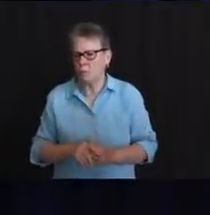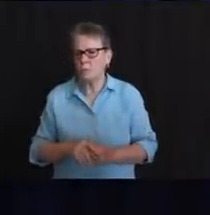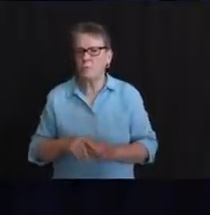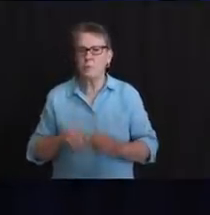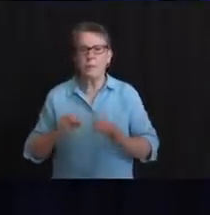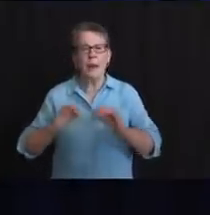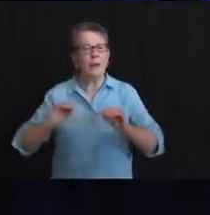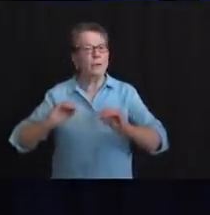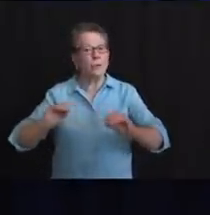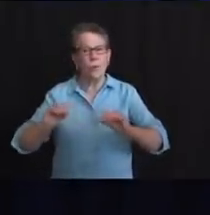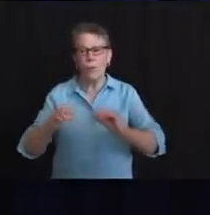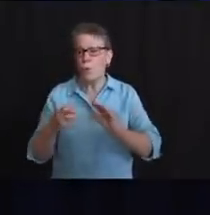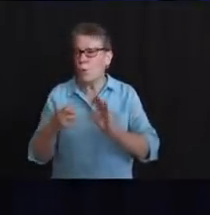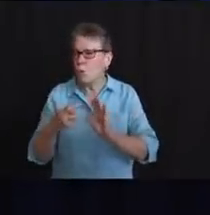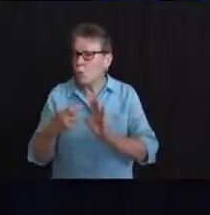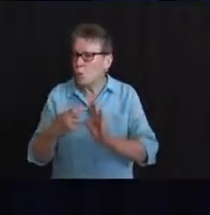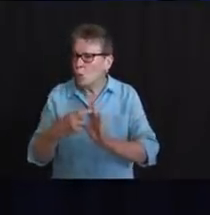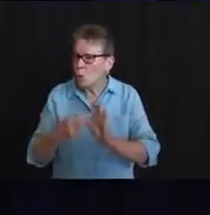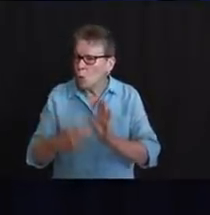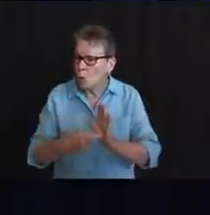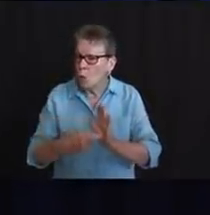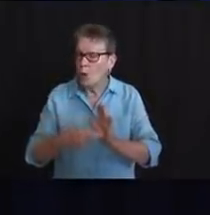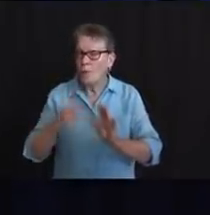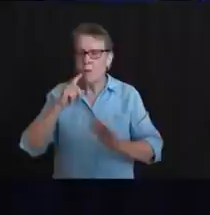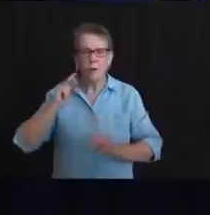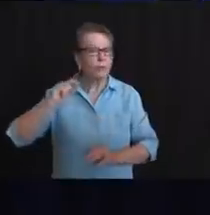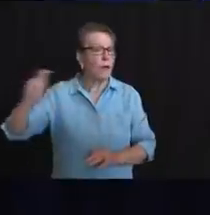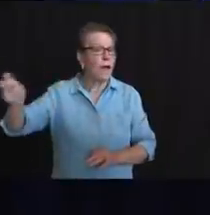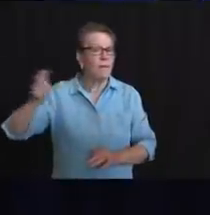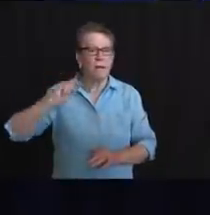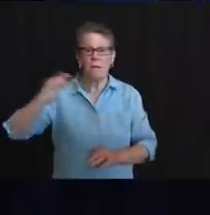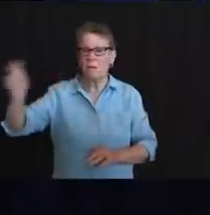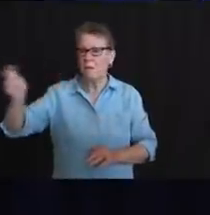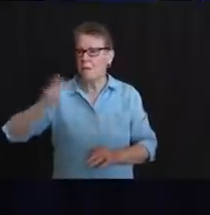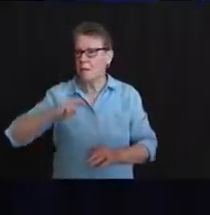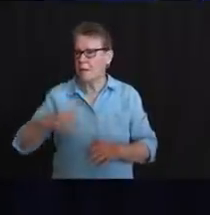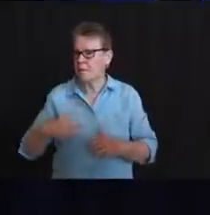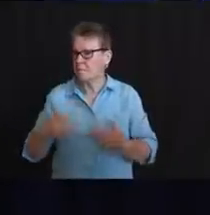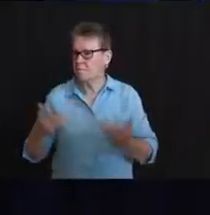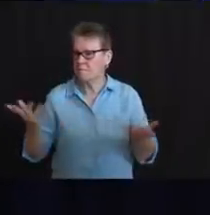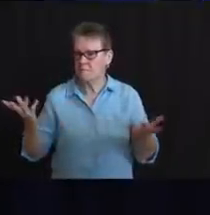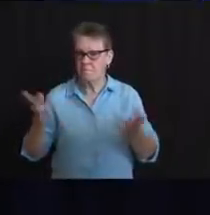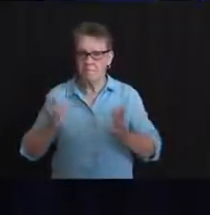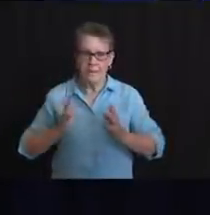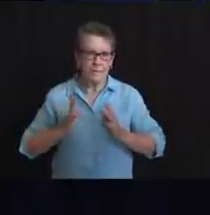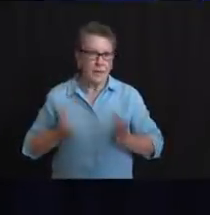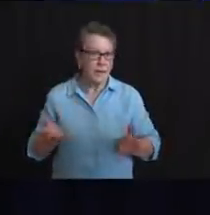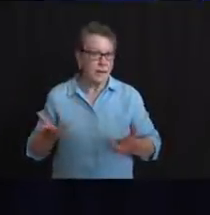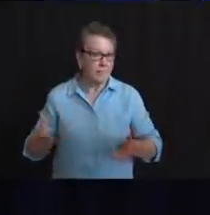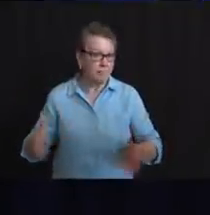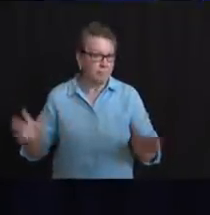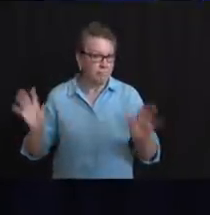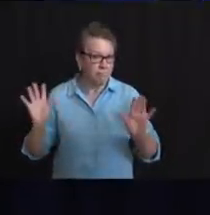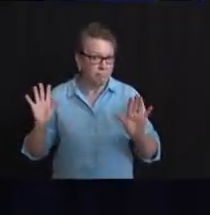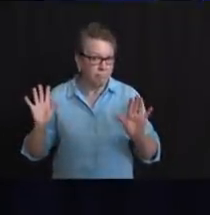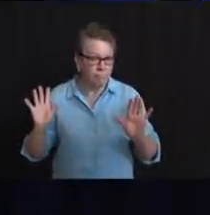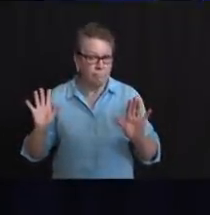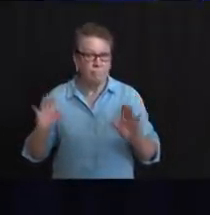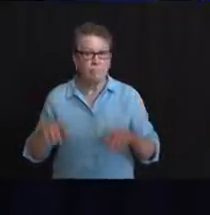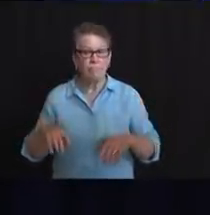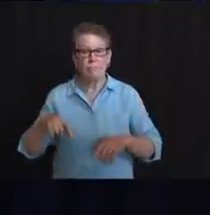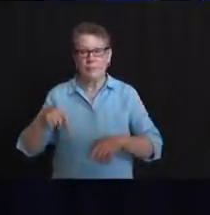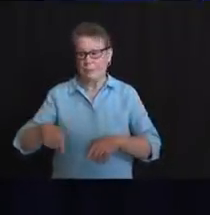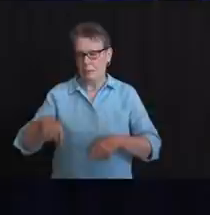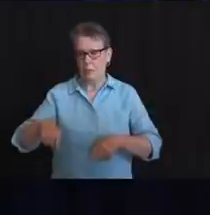as the Governor shared, starting on Friday, vaccinated individuals won't need to wear a mask in many indoor